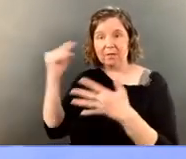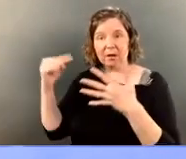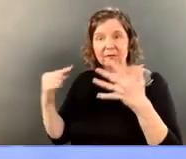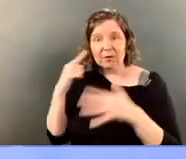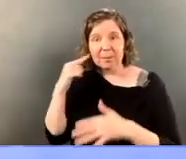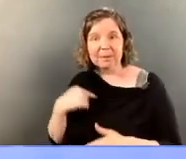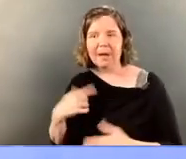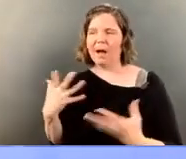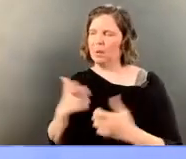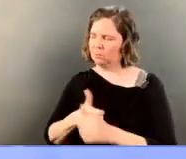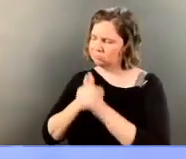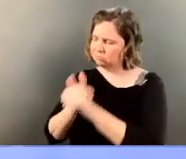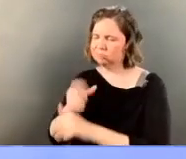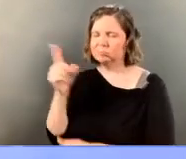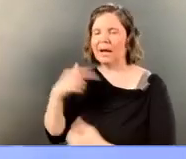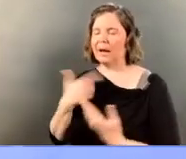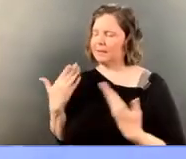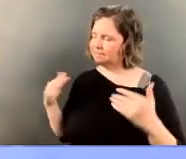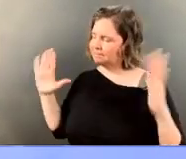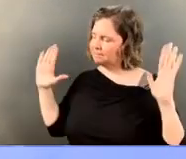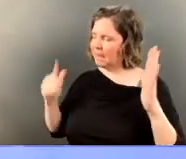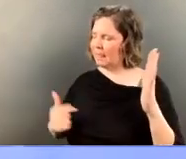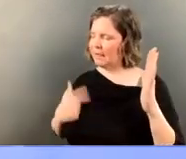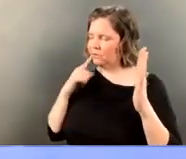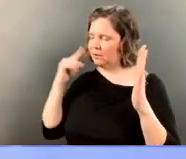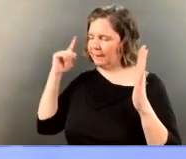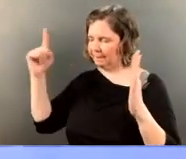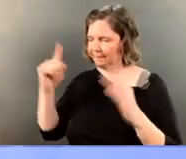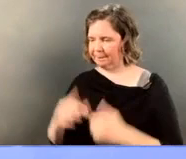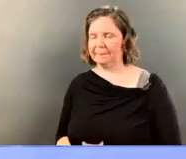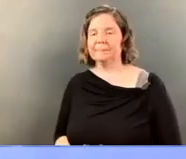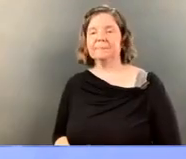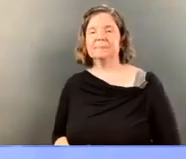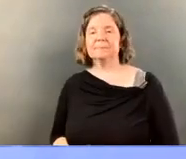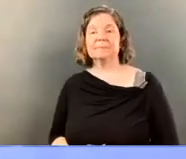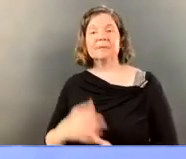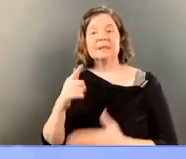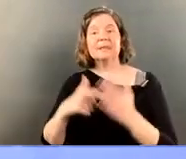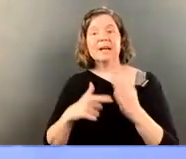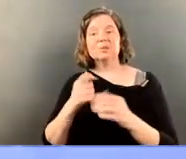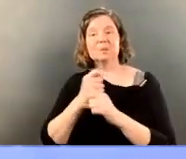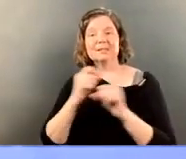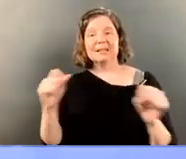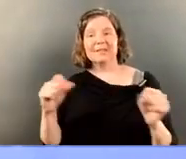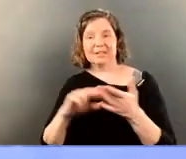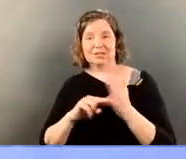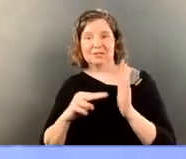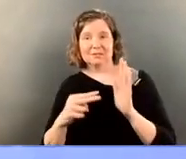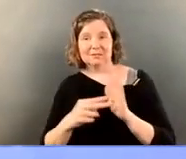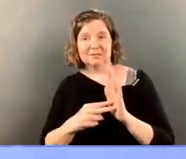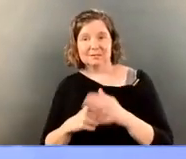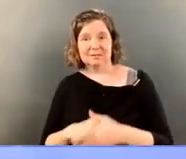then I want Jesus and I give my life to him. That's what salvation is.